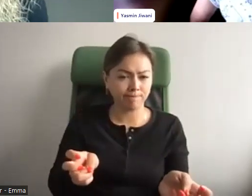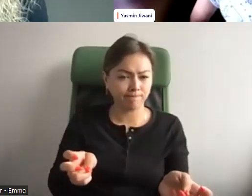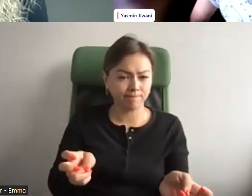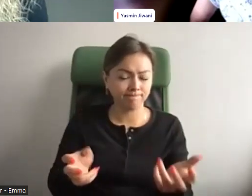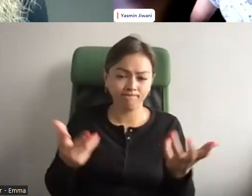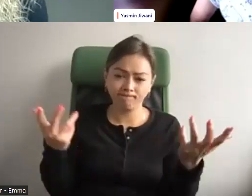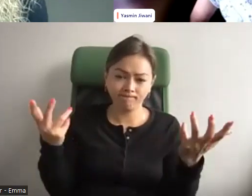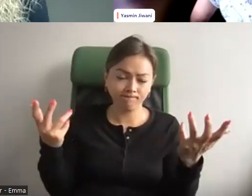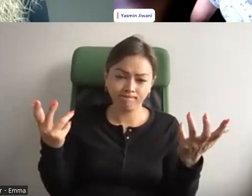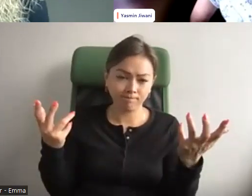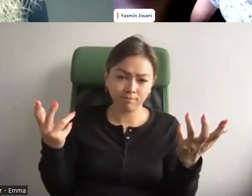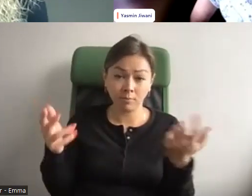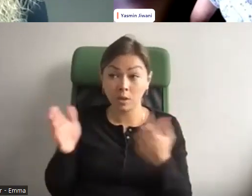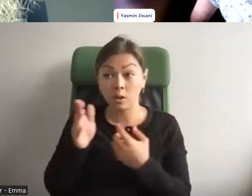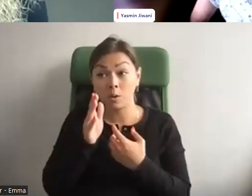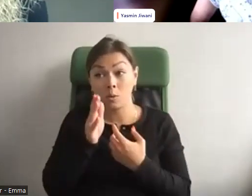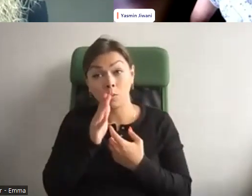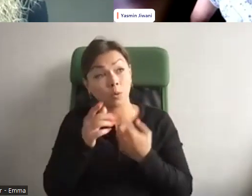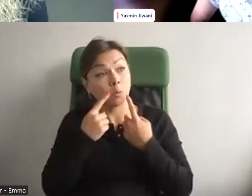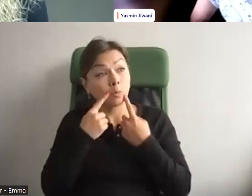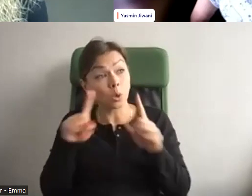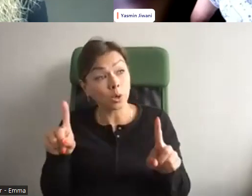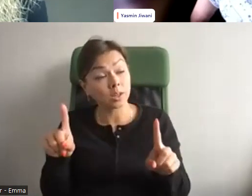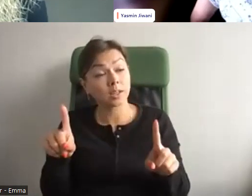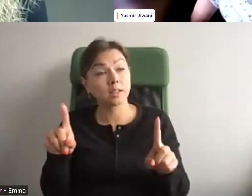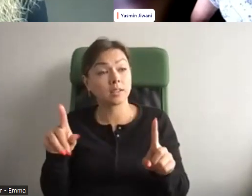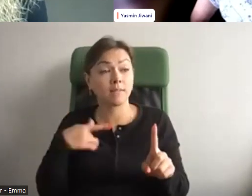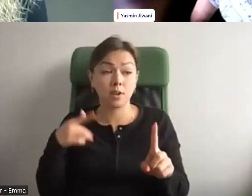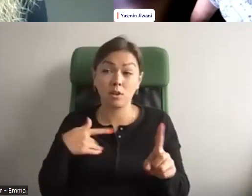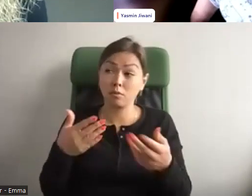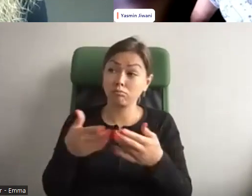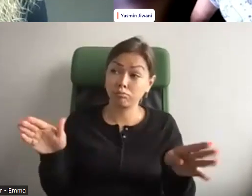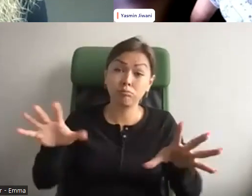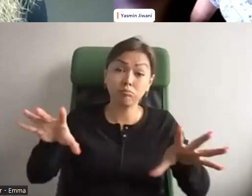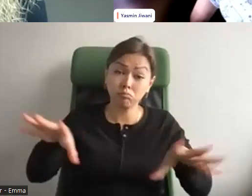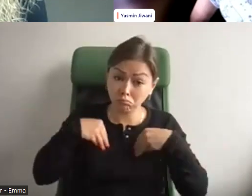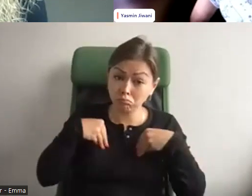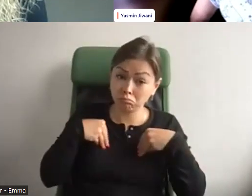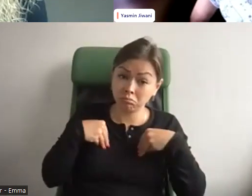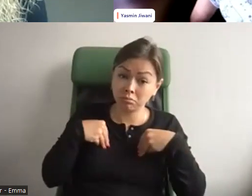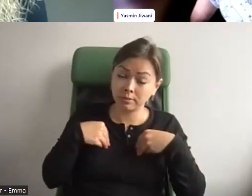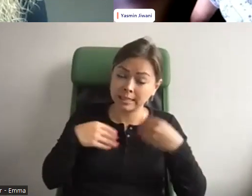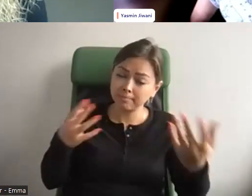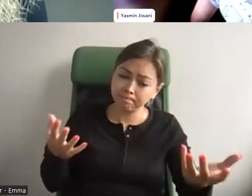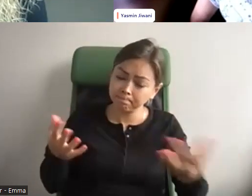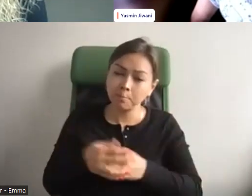that will be effective and accepted. And the one caveat that I